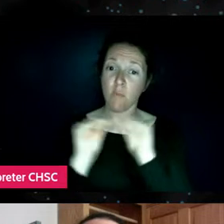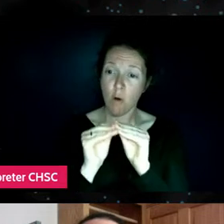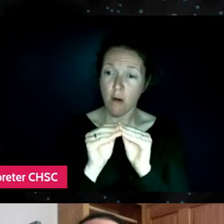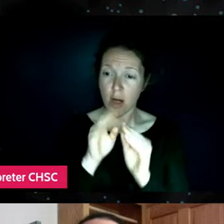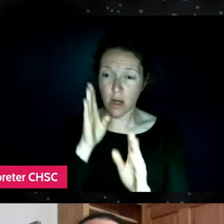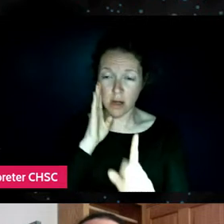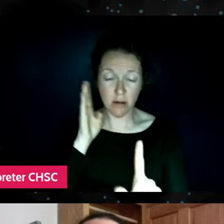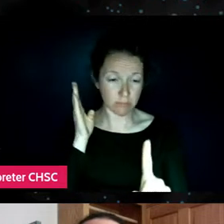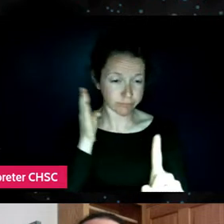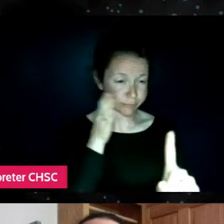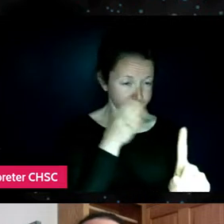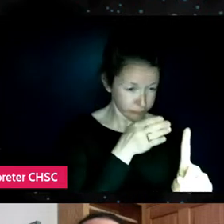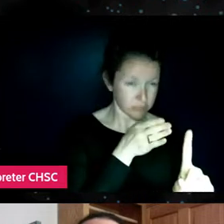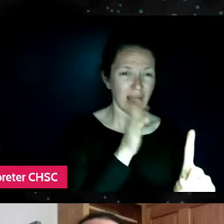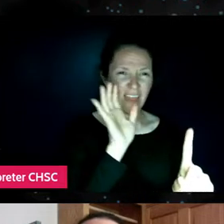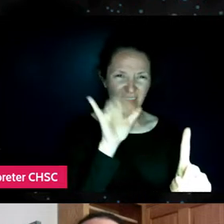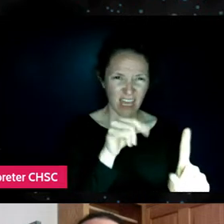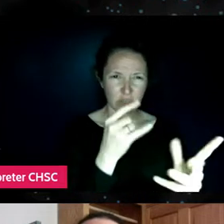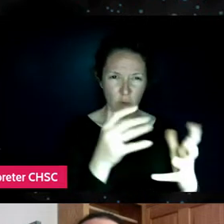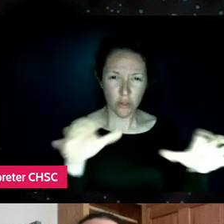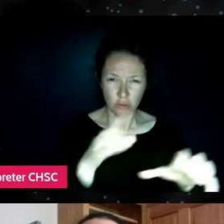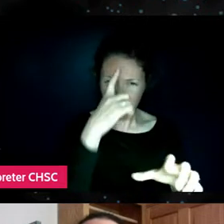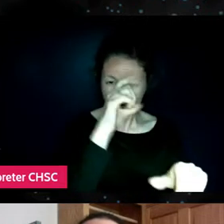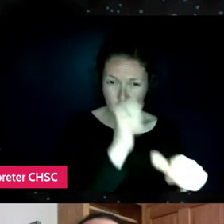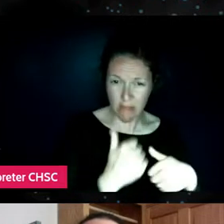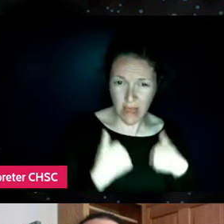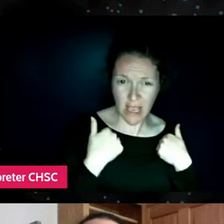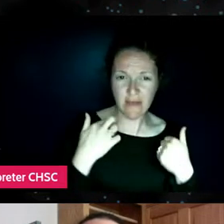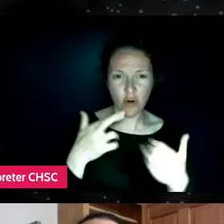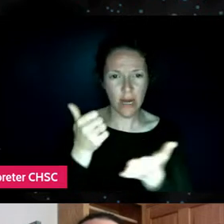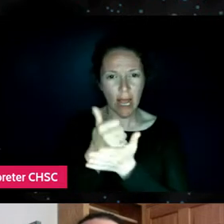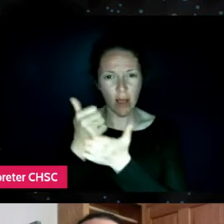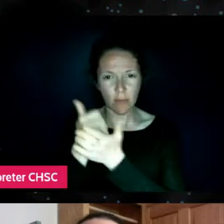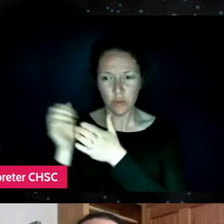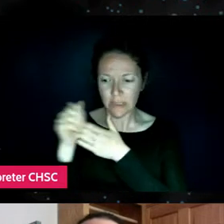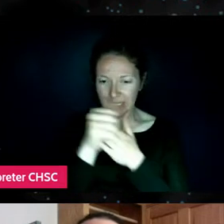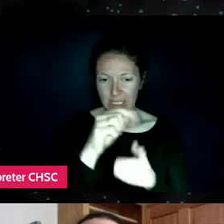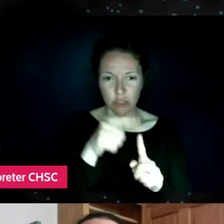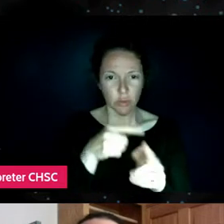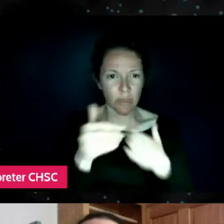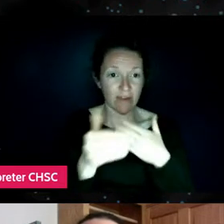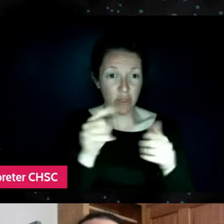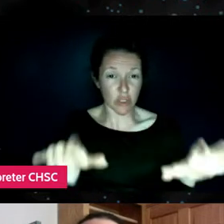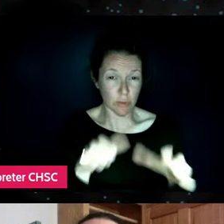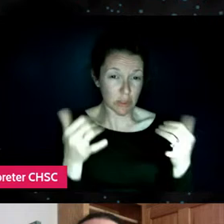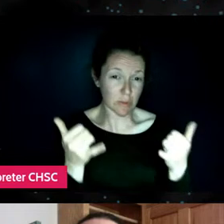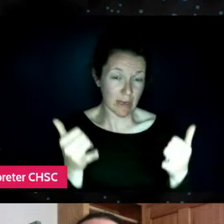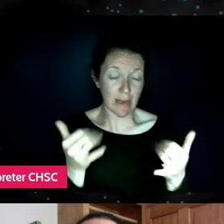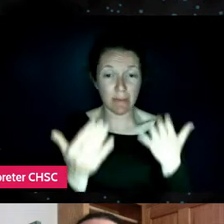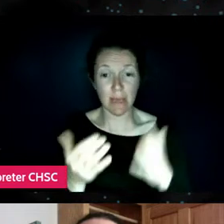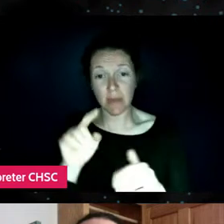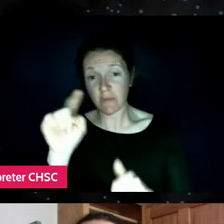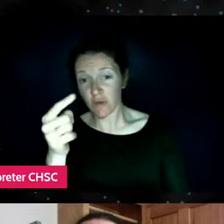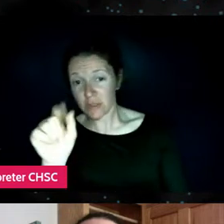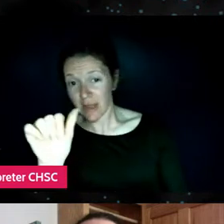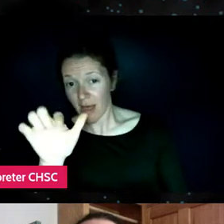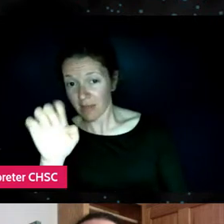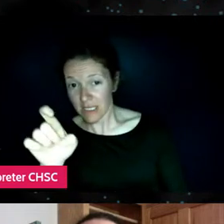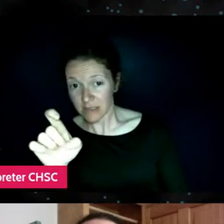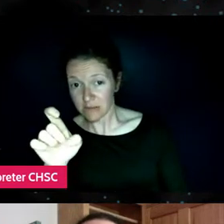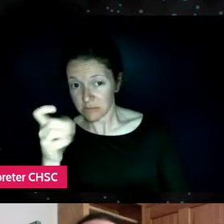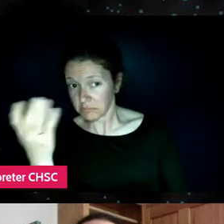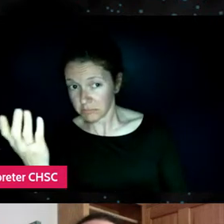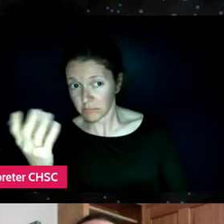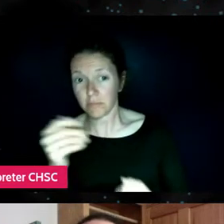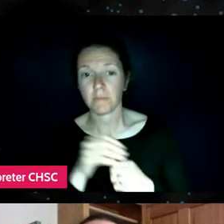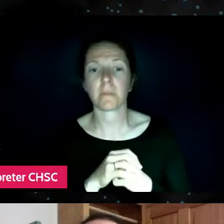helped invigorate sort of where you are today. If we want to start with Alex, that sounds great. And then we'd love to hear from you, Jacob, too.